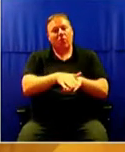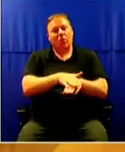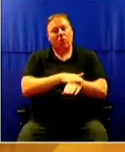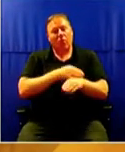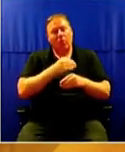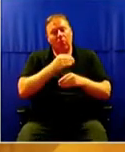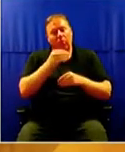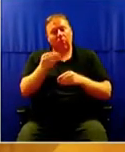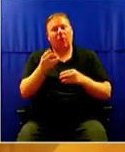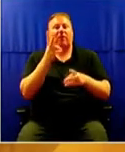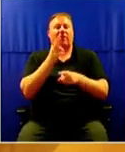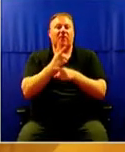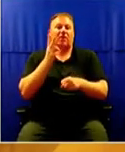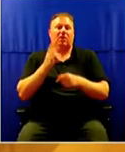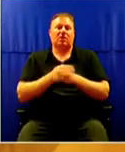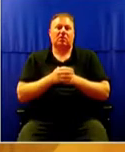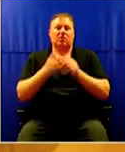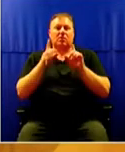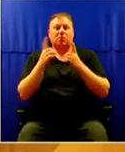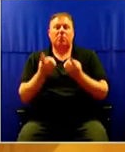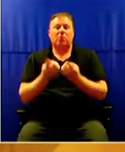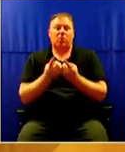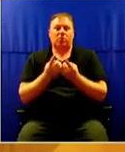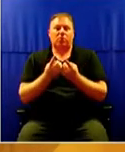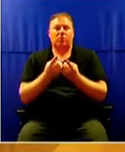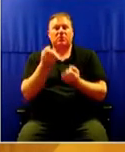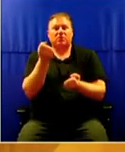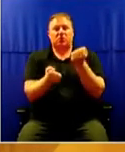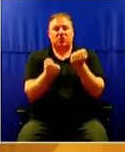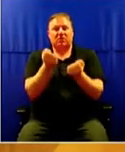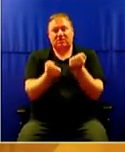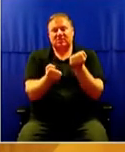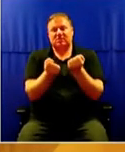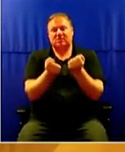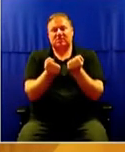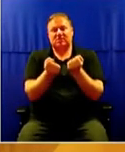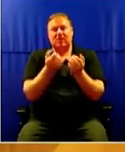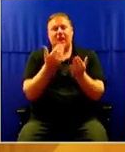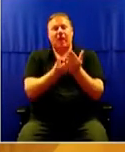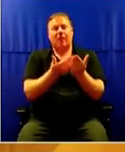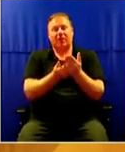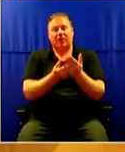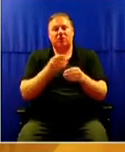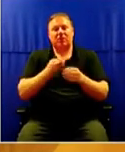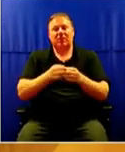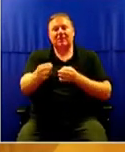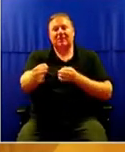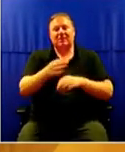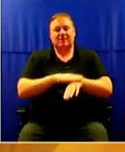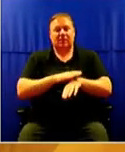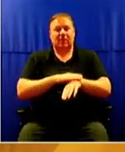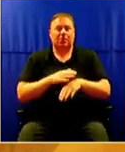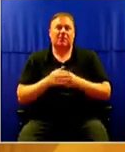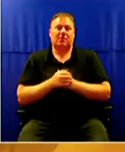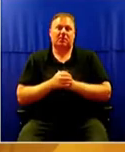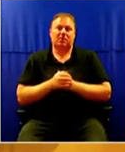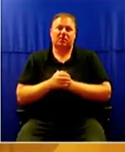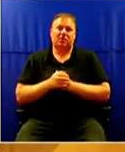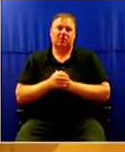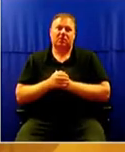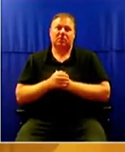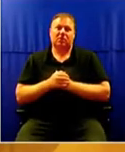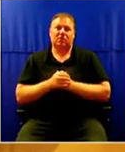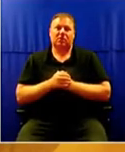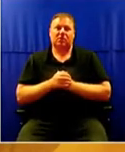Department of Justice made an application for the extension of the time period granted by the court, and that, interestingly